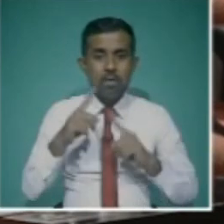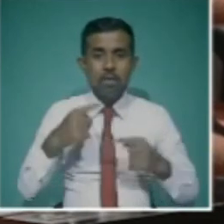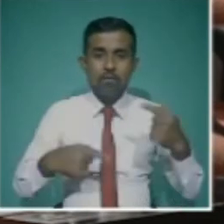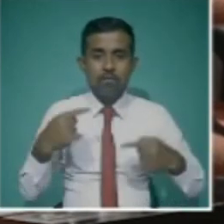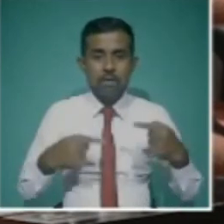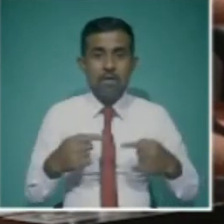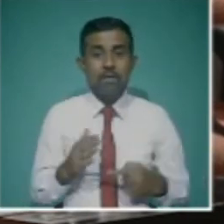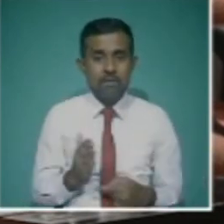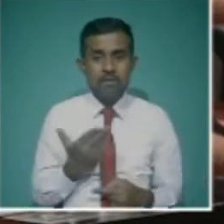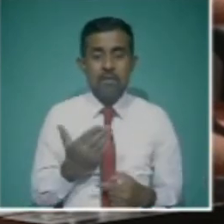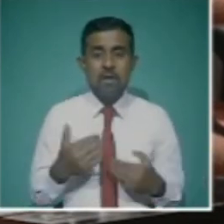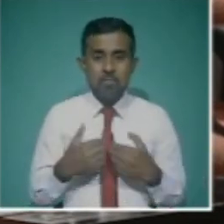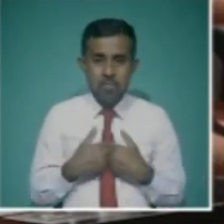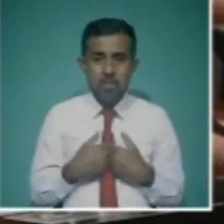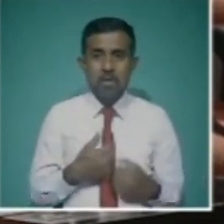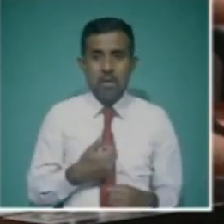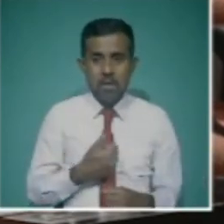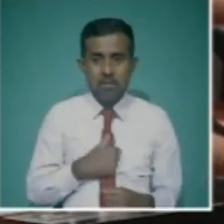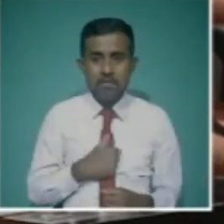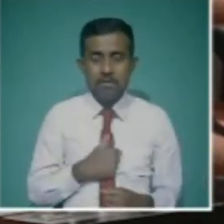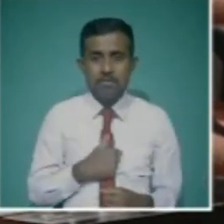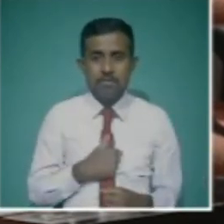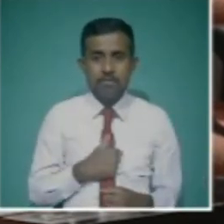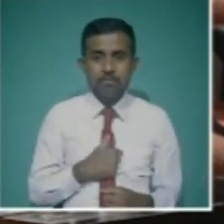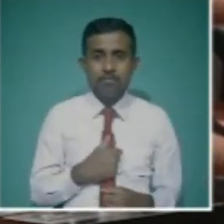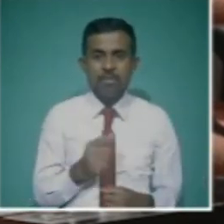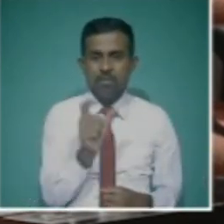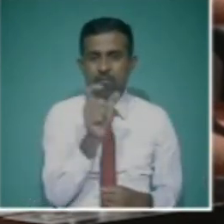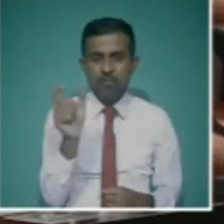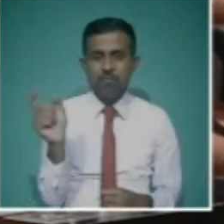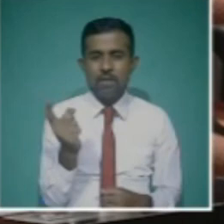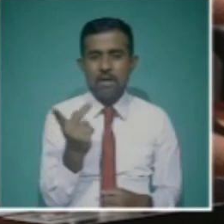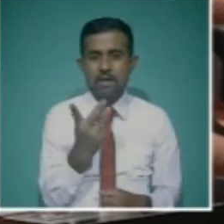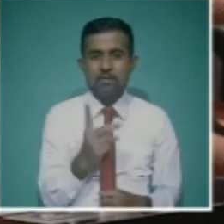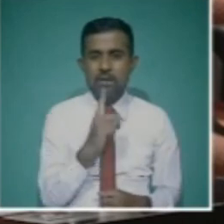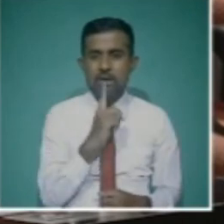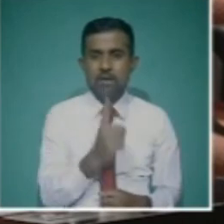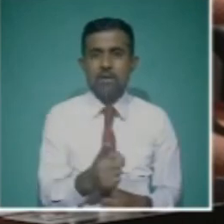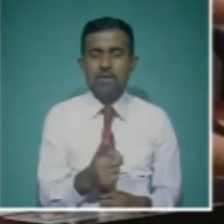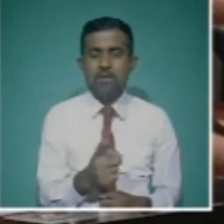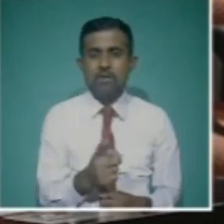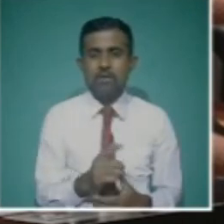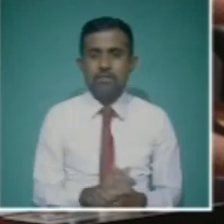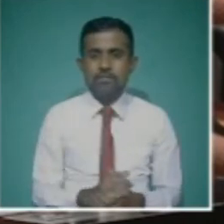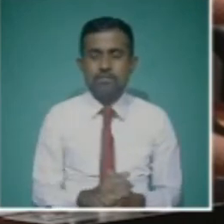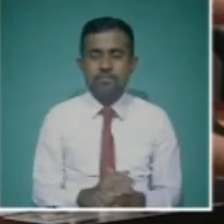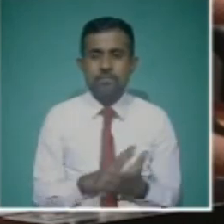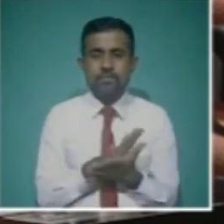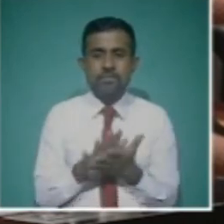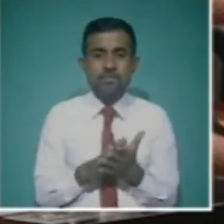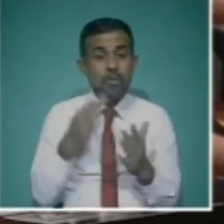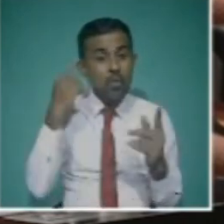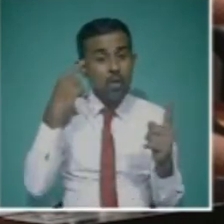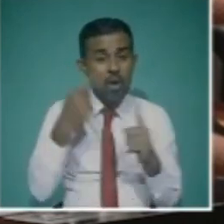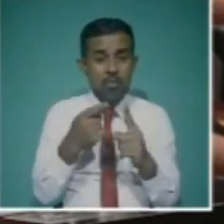I would like to just say a few words on the very specific subject. I choose